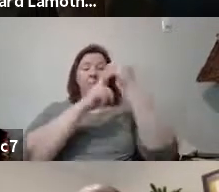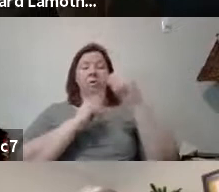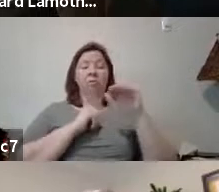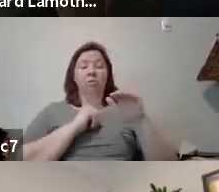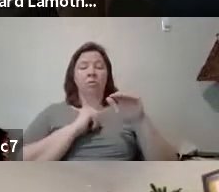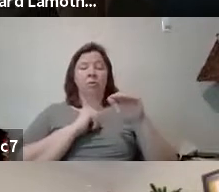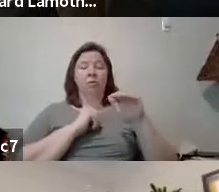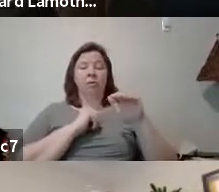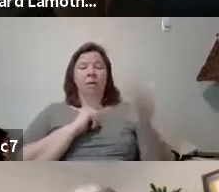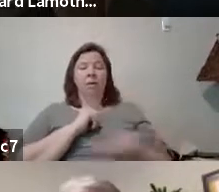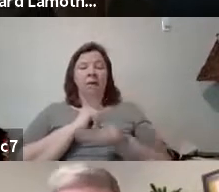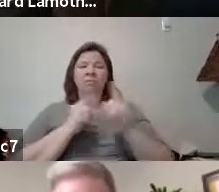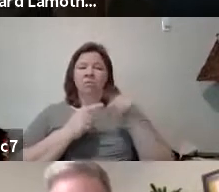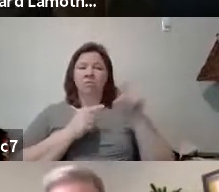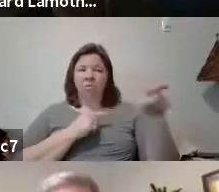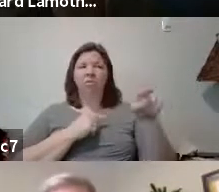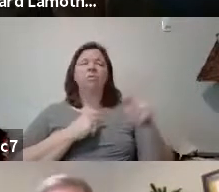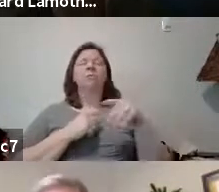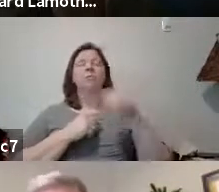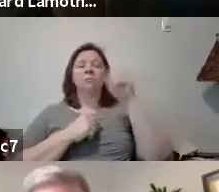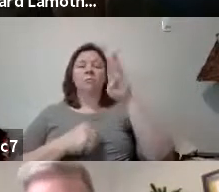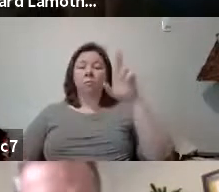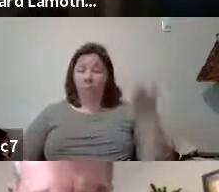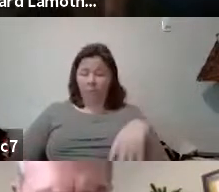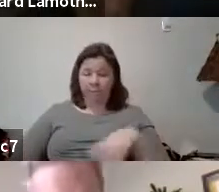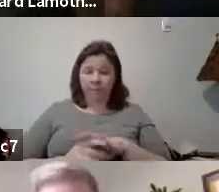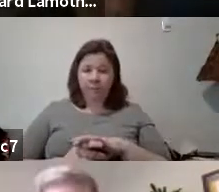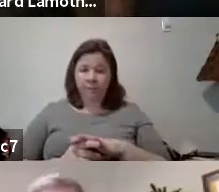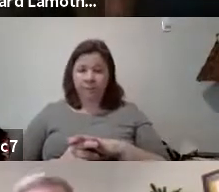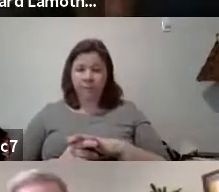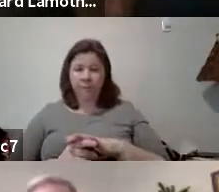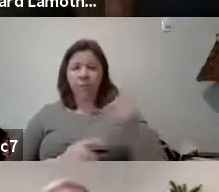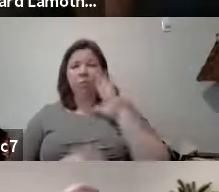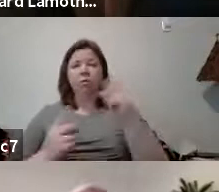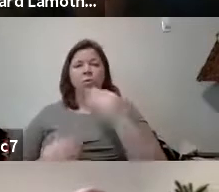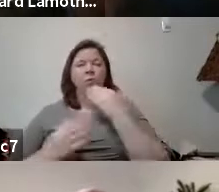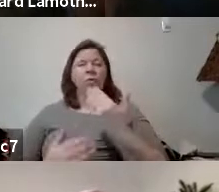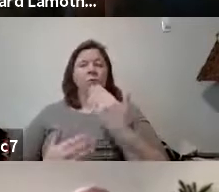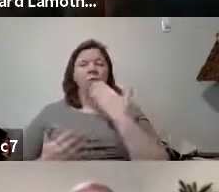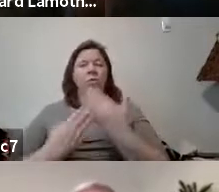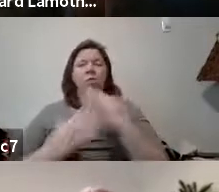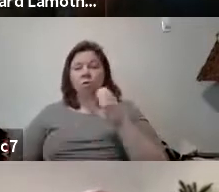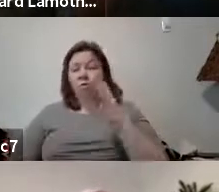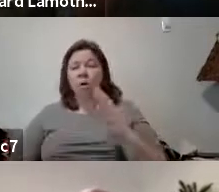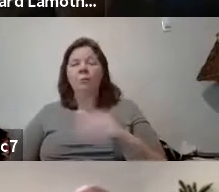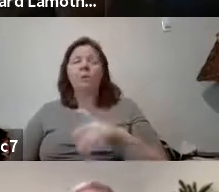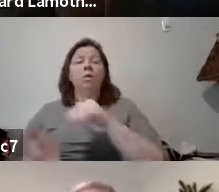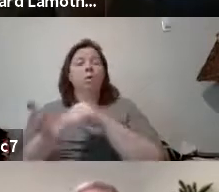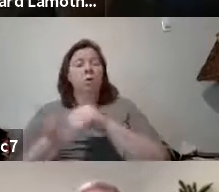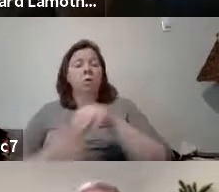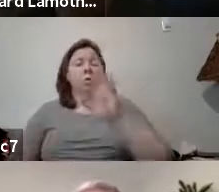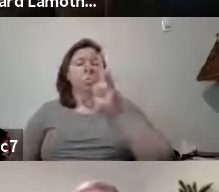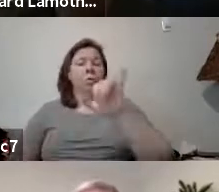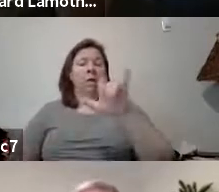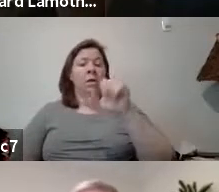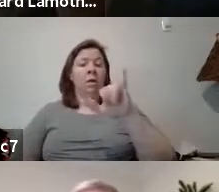bro. I think you do an excellent job. But I'll just say a little bit about me before I turn it back over to you, to Dr. Williams. I'm